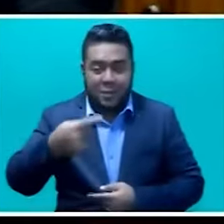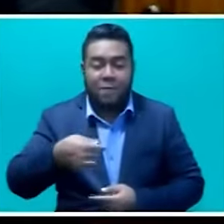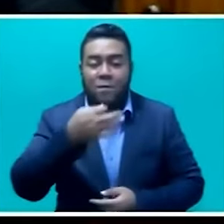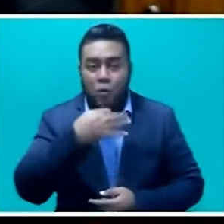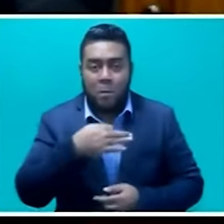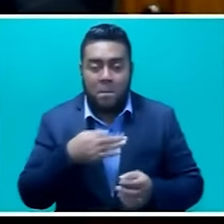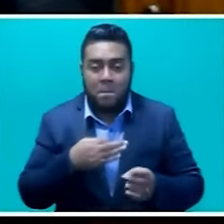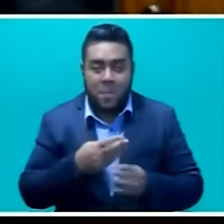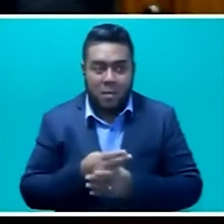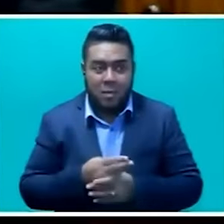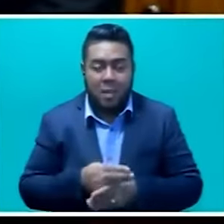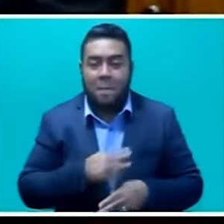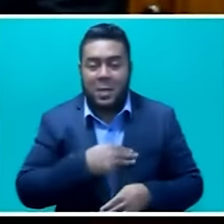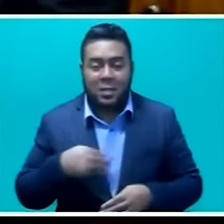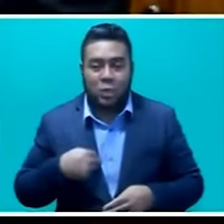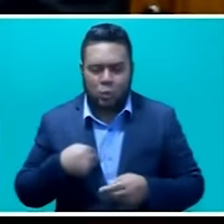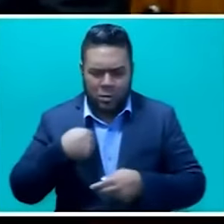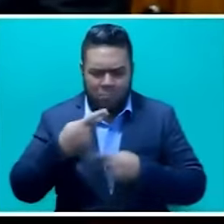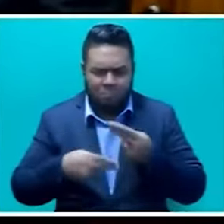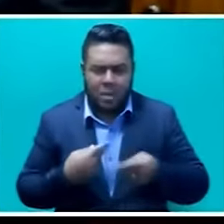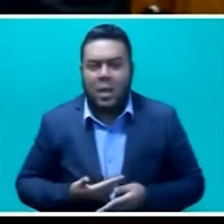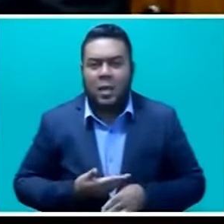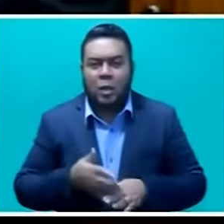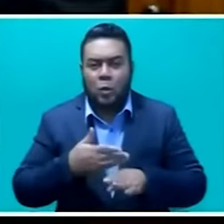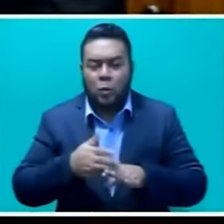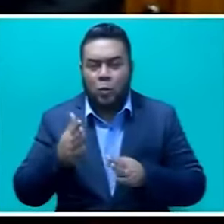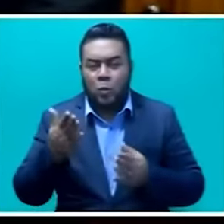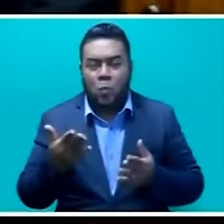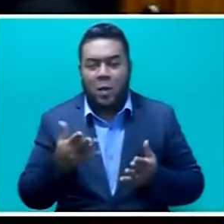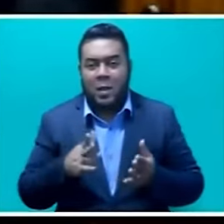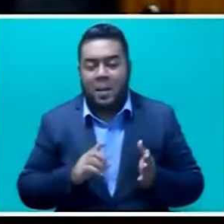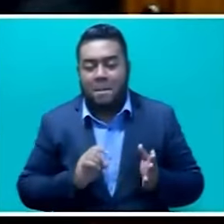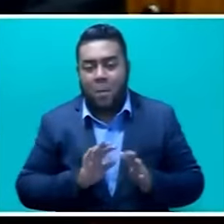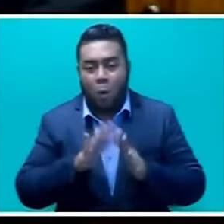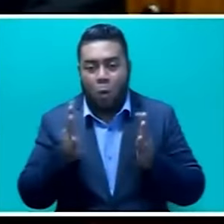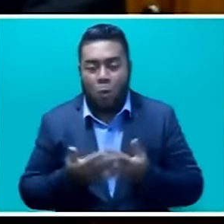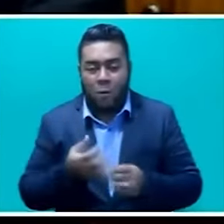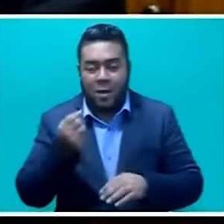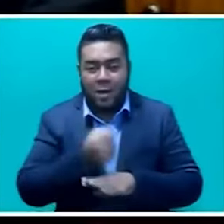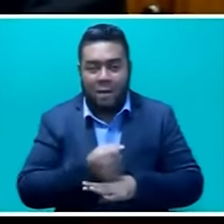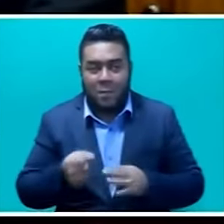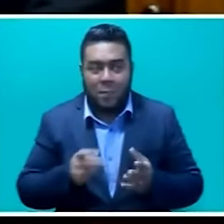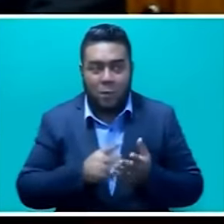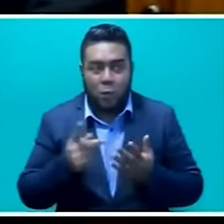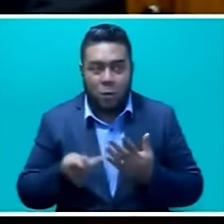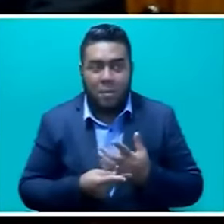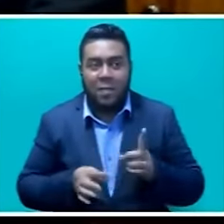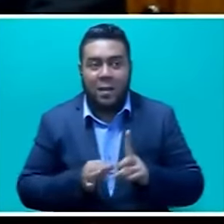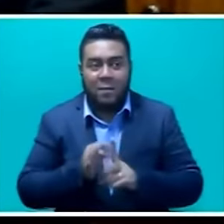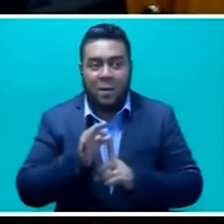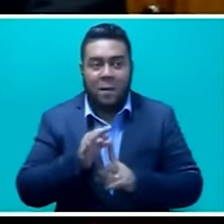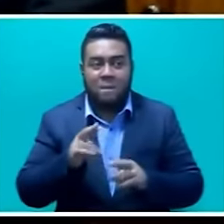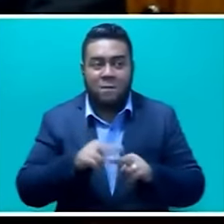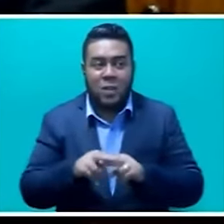Ministry will be rolling out key whole-of-government initiatives, including the development of the